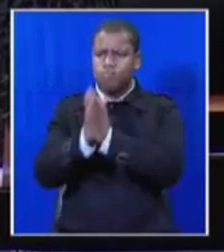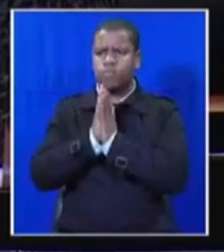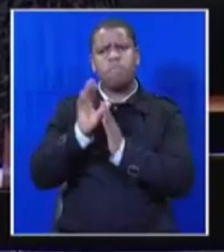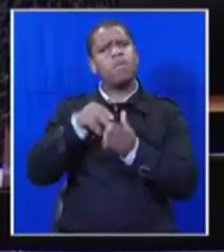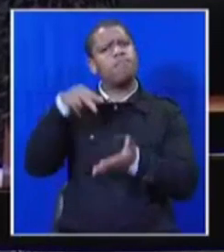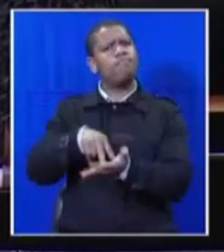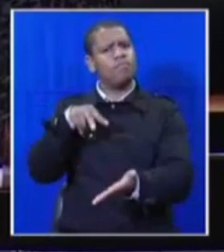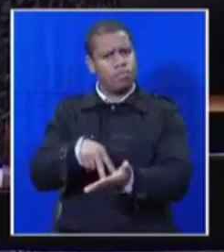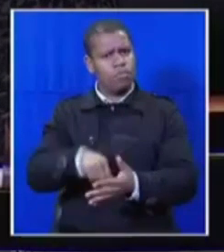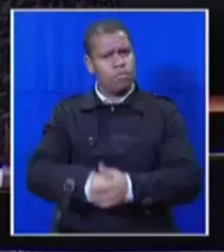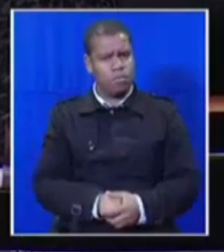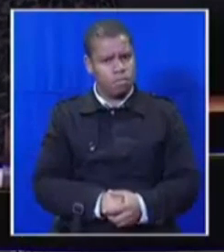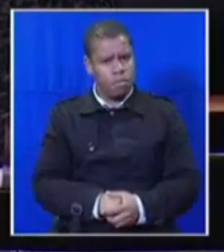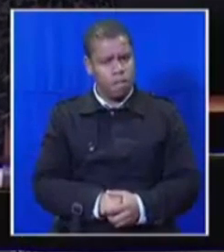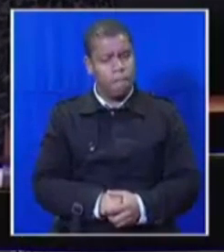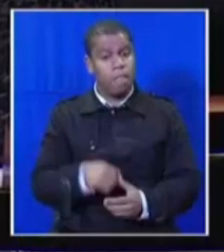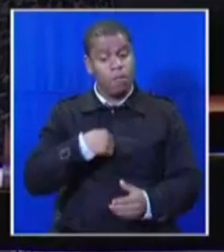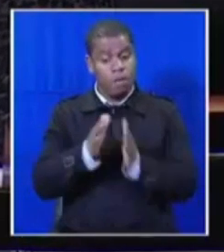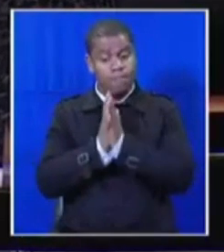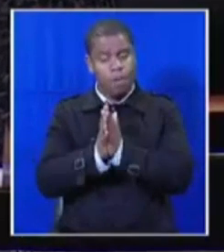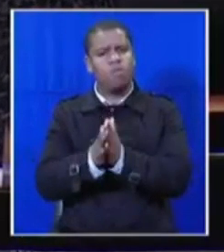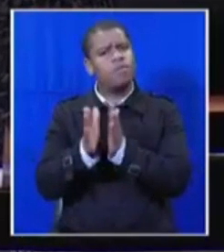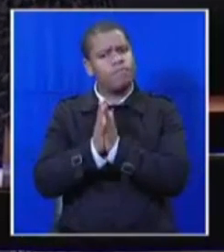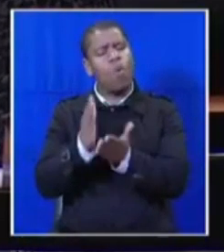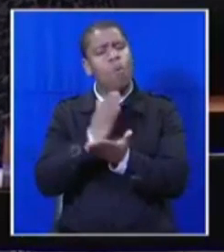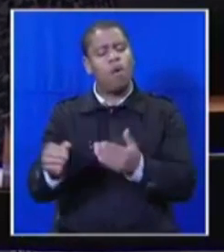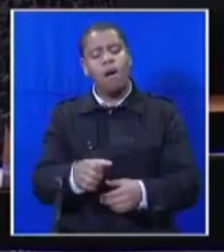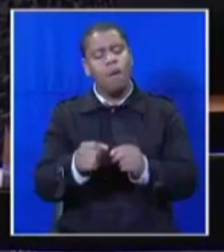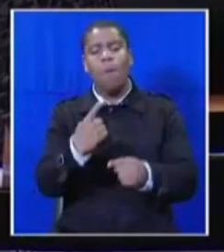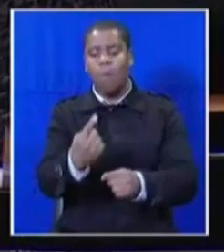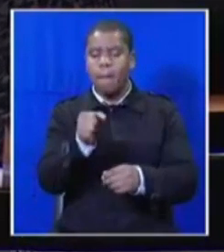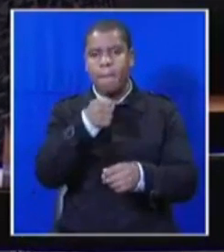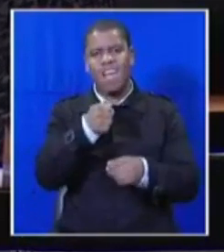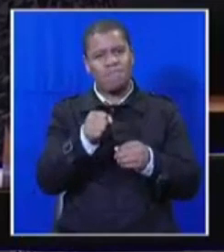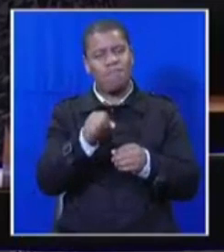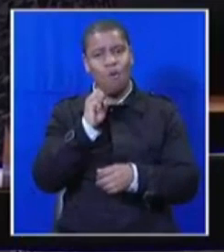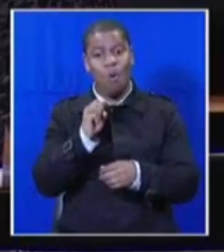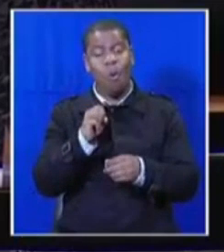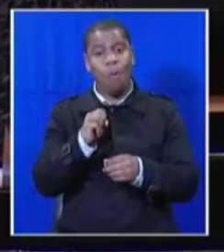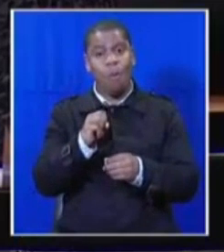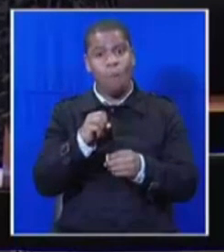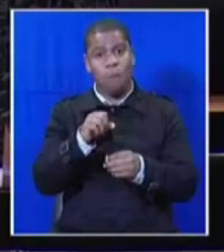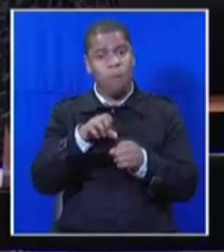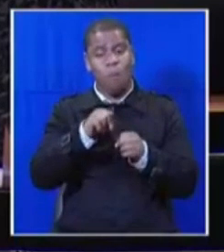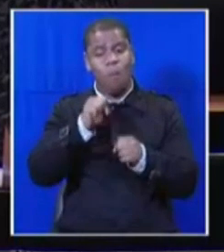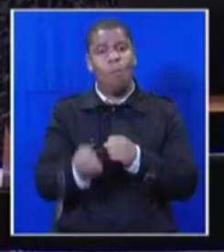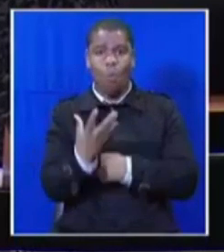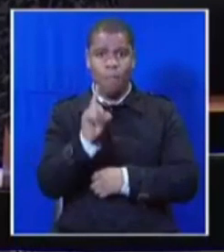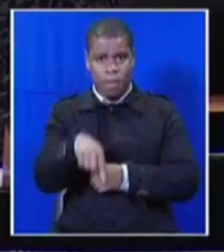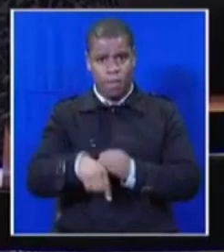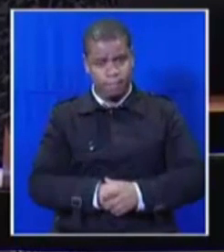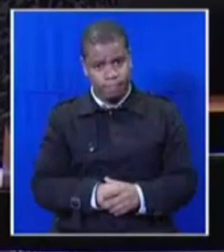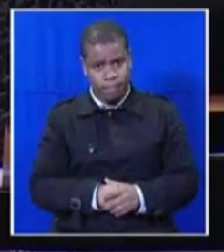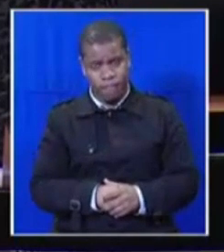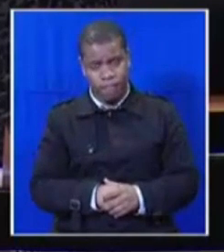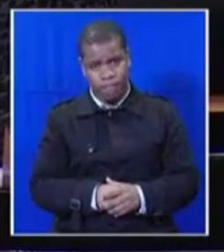I- did you ask me to stand up? Because I asked you to But withdraw. switch on the mic. No, I'm not going So to do I'm not that. listening to you also. You don't want Honorable